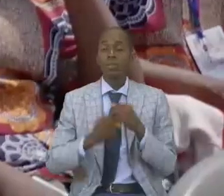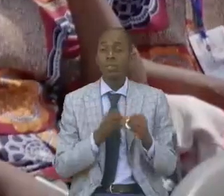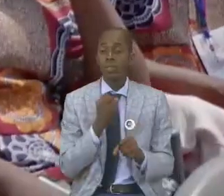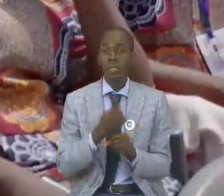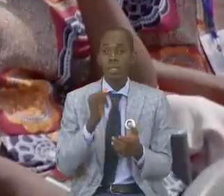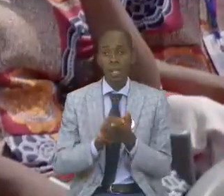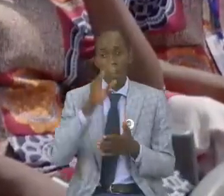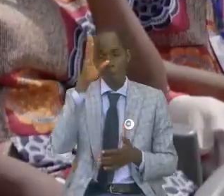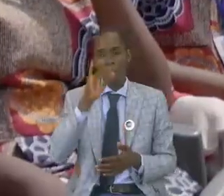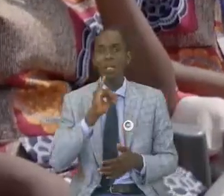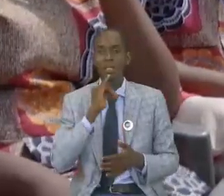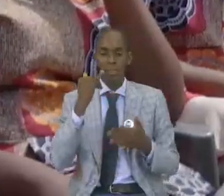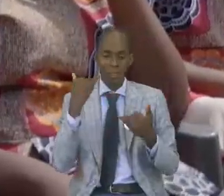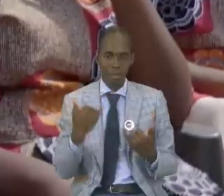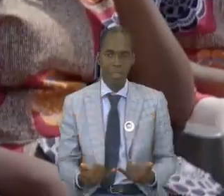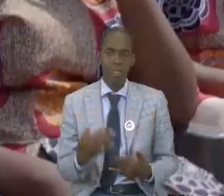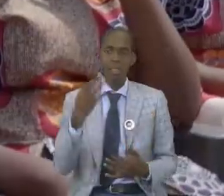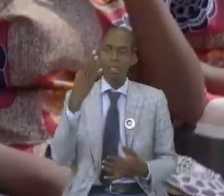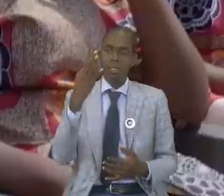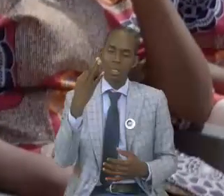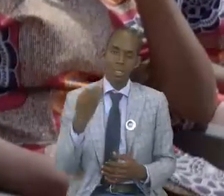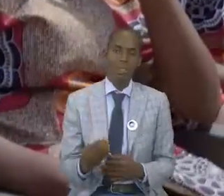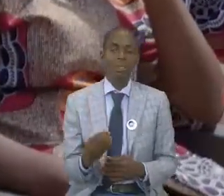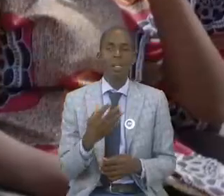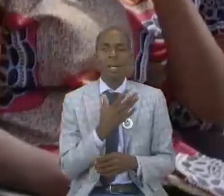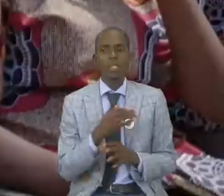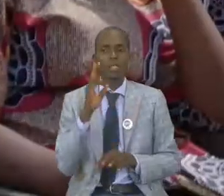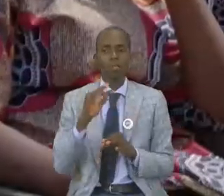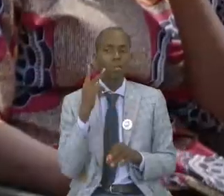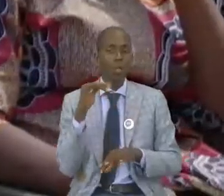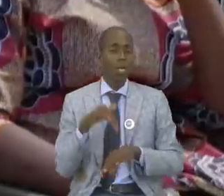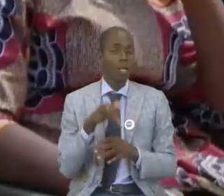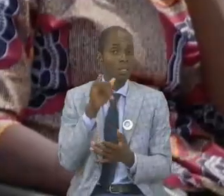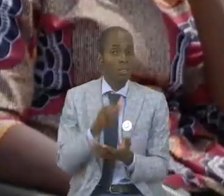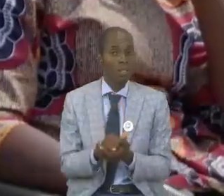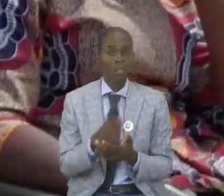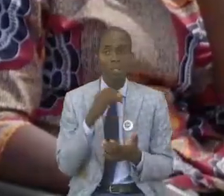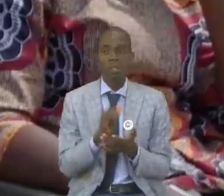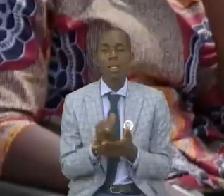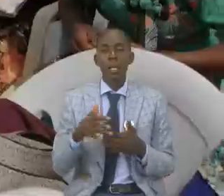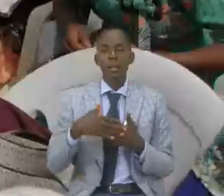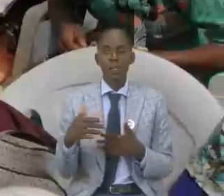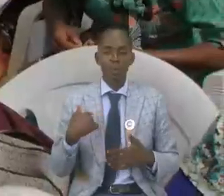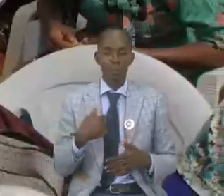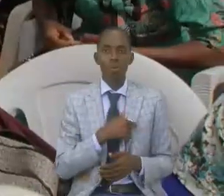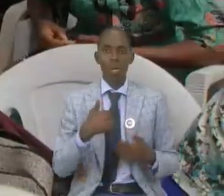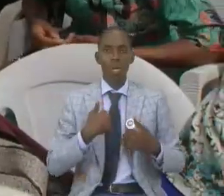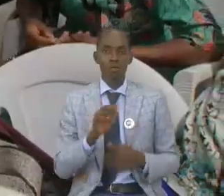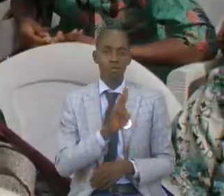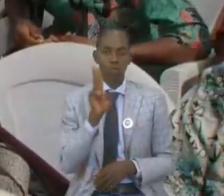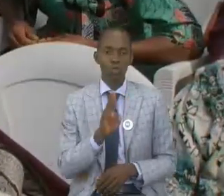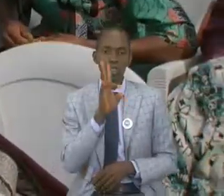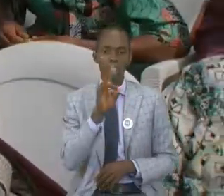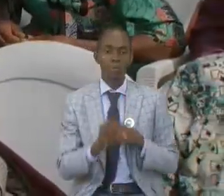now 90. And if you look at that, he said, after we spent 70 years there, and